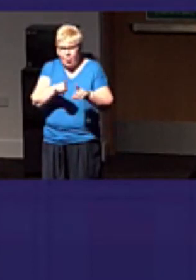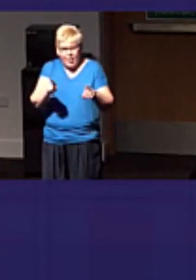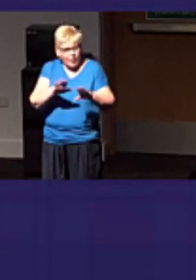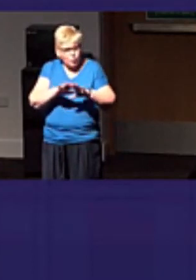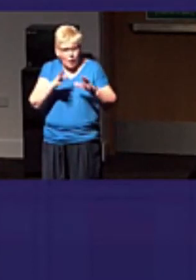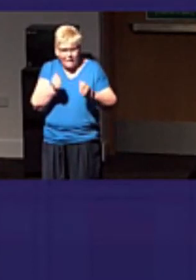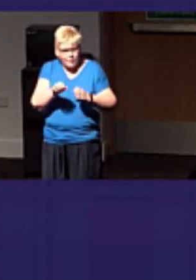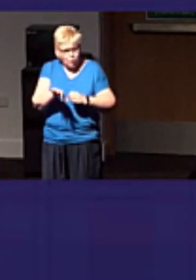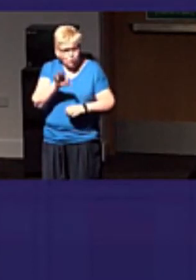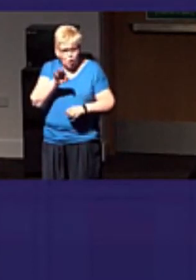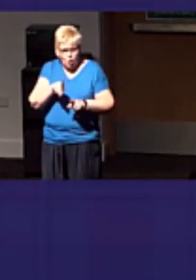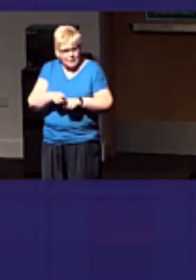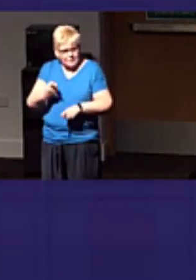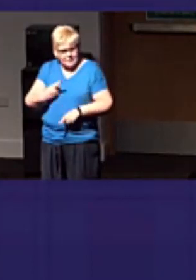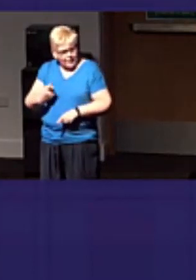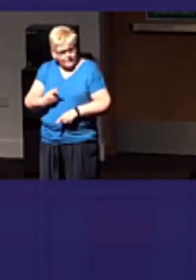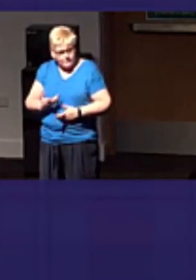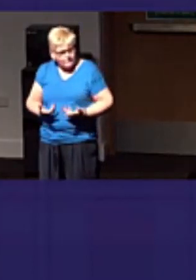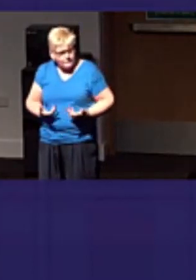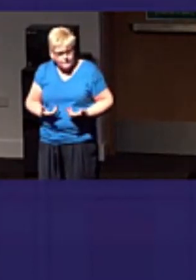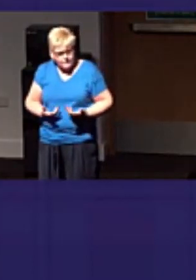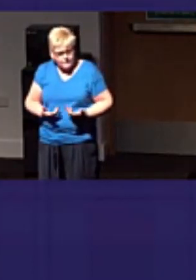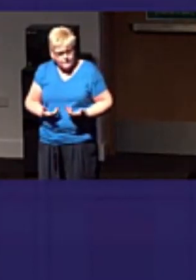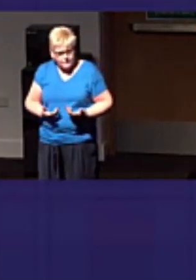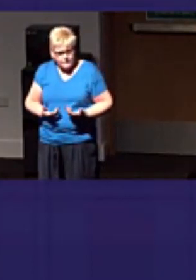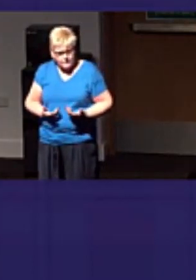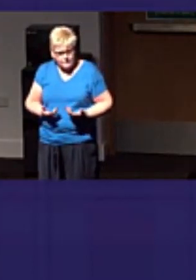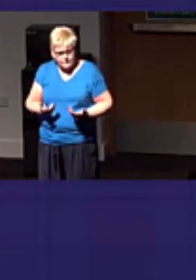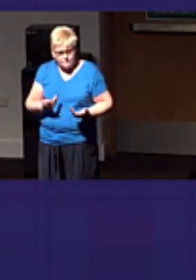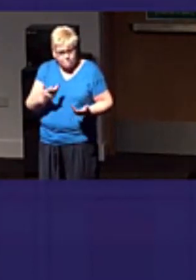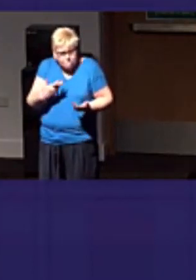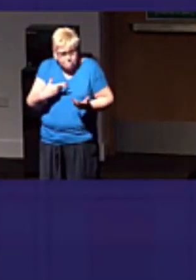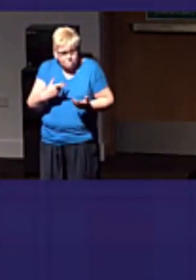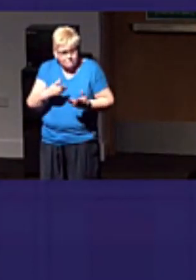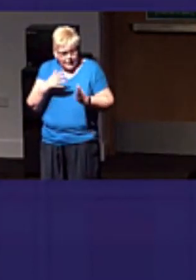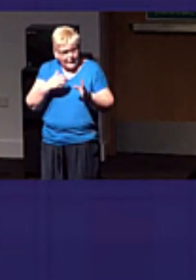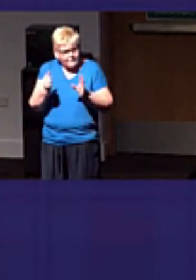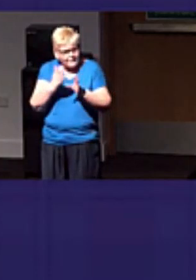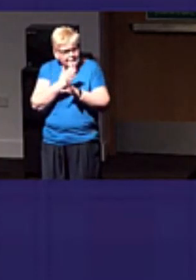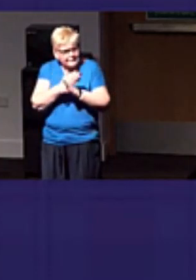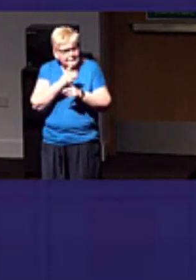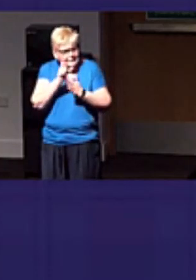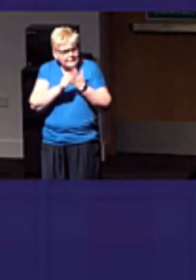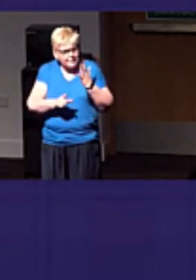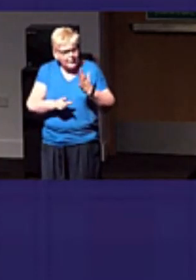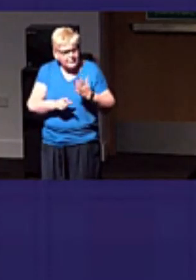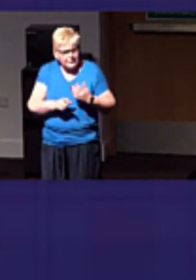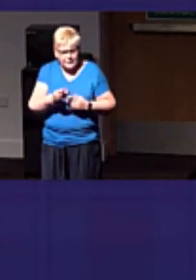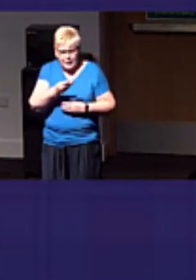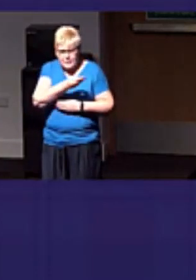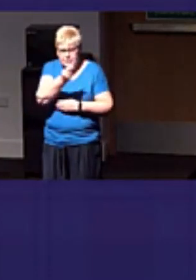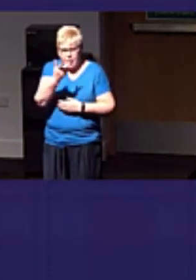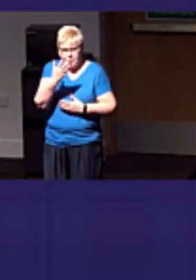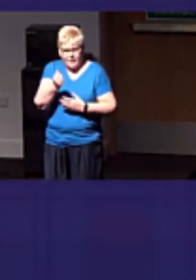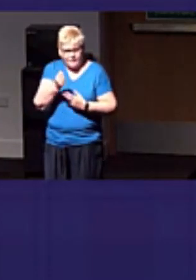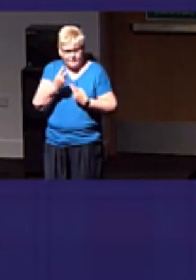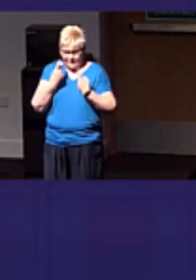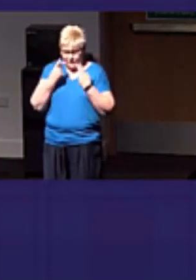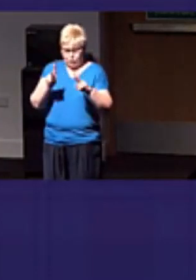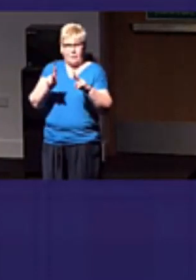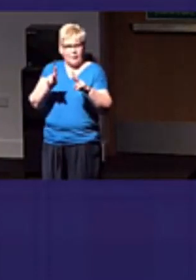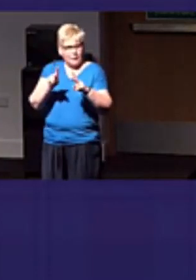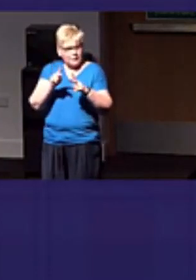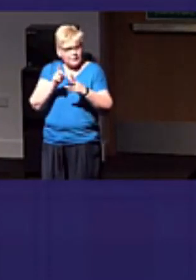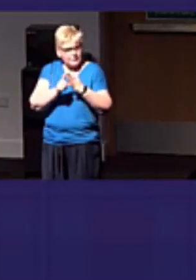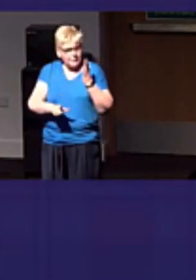do. I have an invisible disability. Dyslexia. They have very visible, lived, experienced disabilities where it